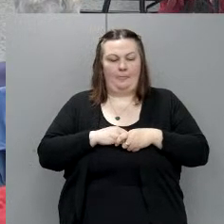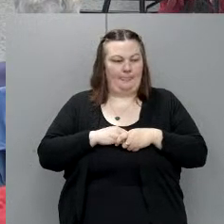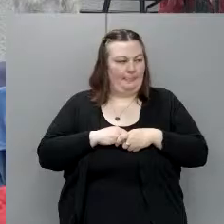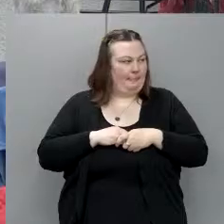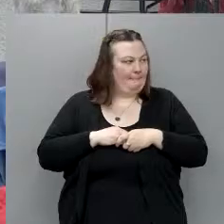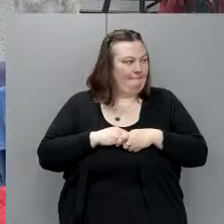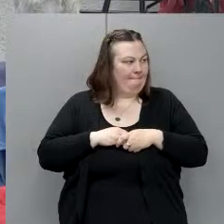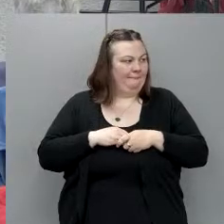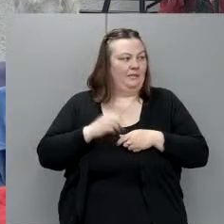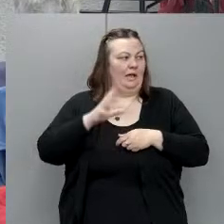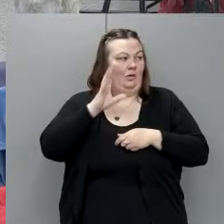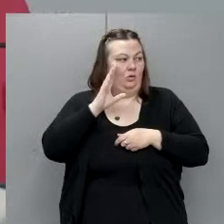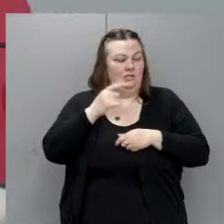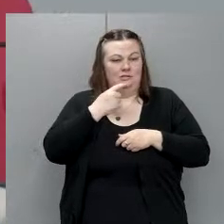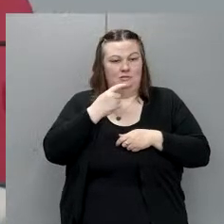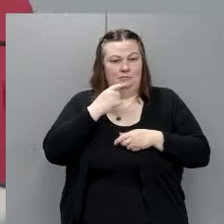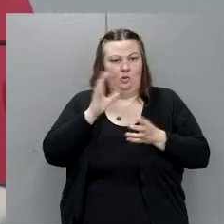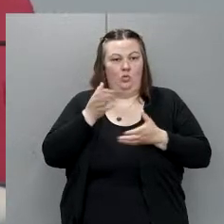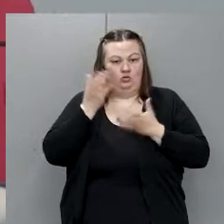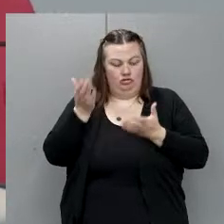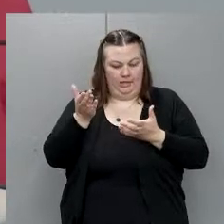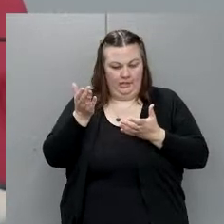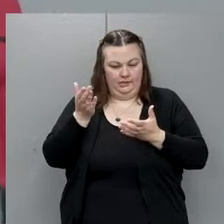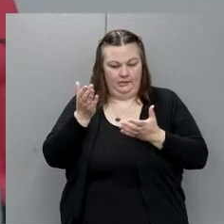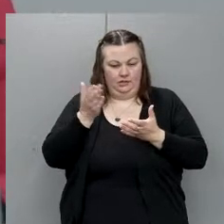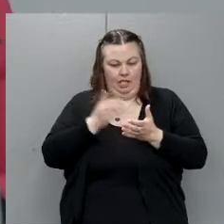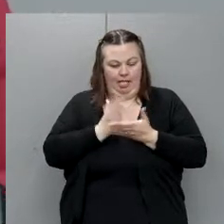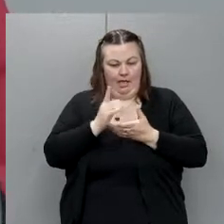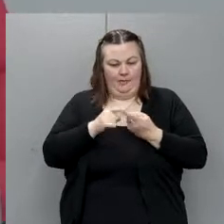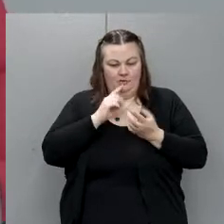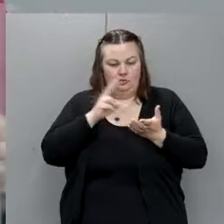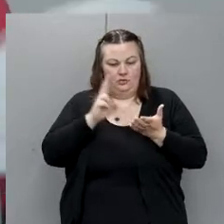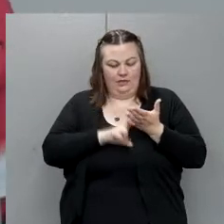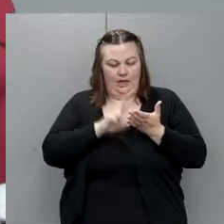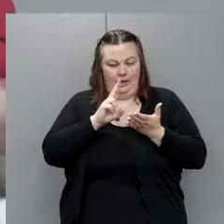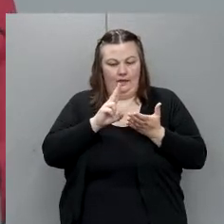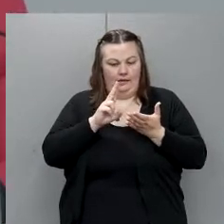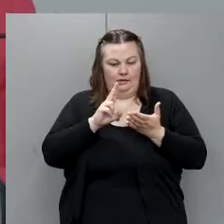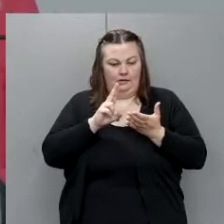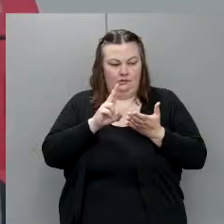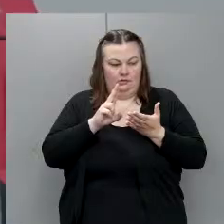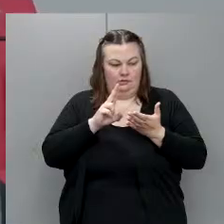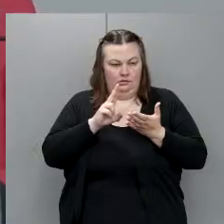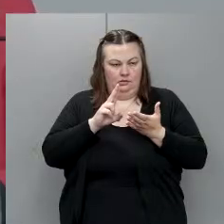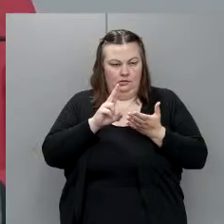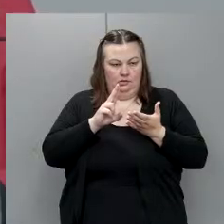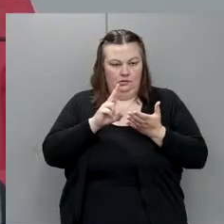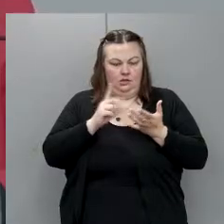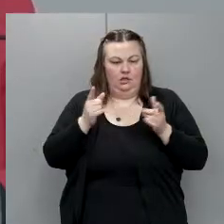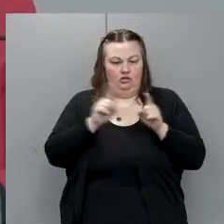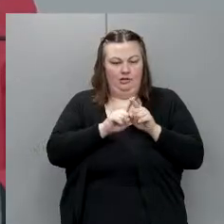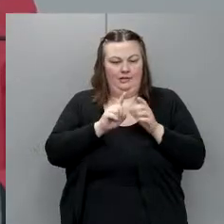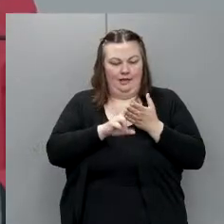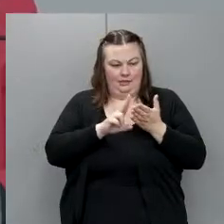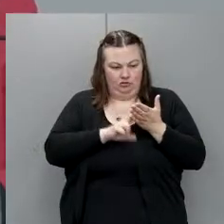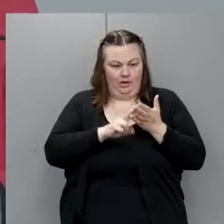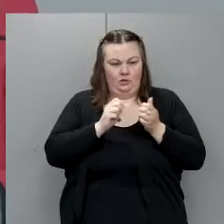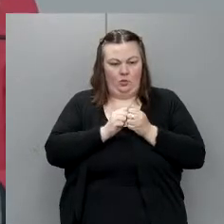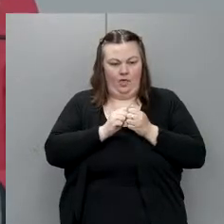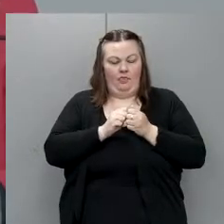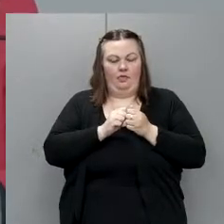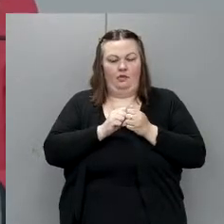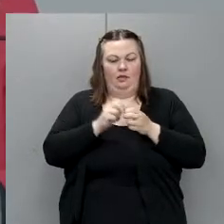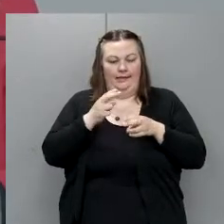Okay, I would entertain a motion to allow me to sign the agreed-upon contract with